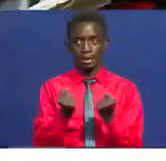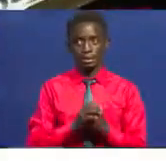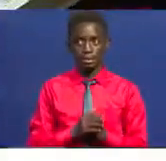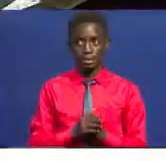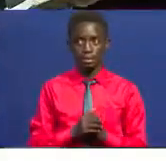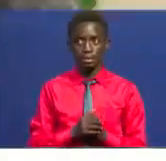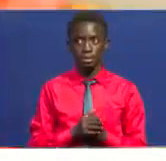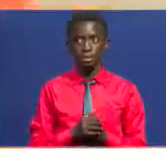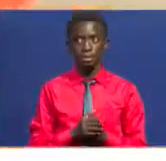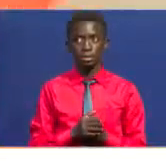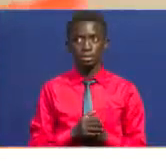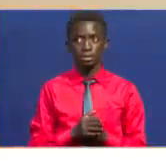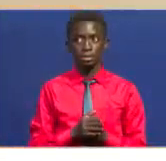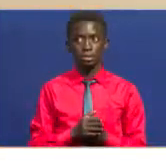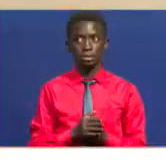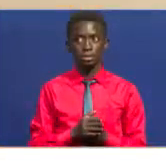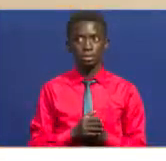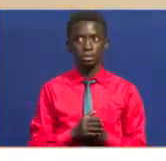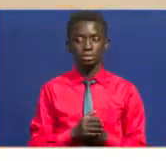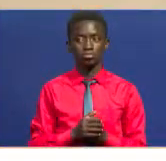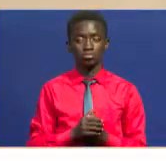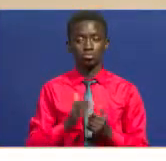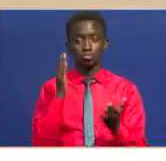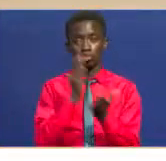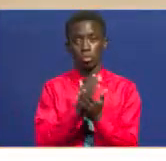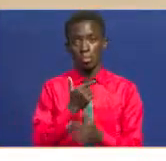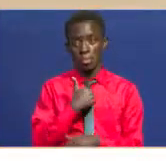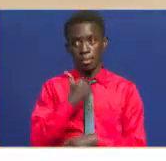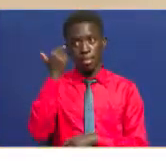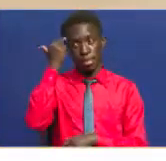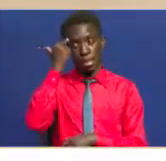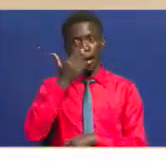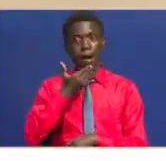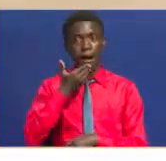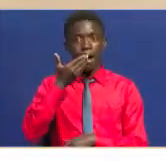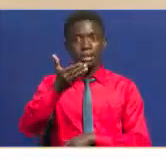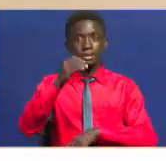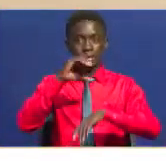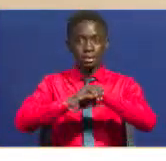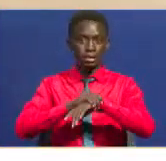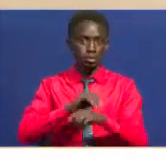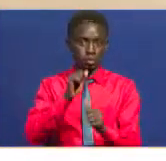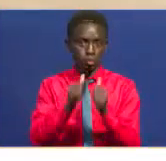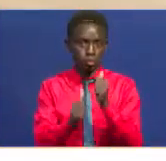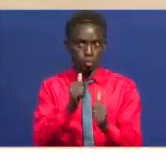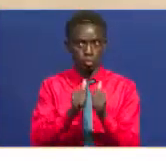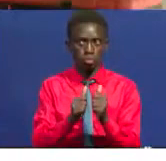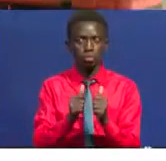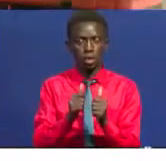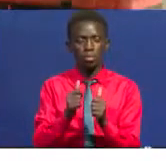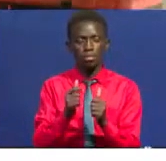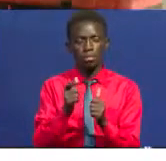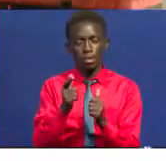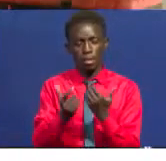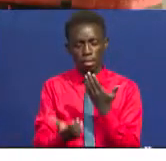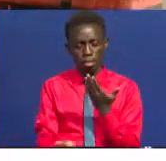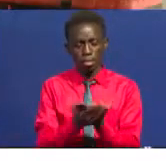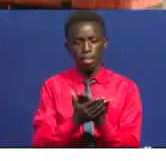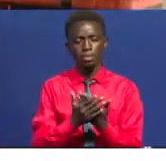and I think the answers that we would get is what really motivated me